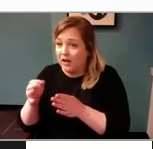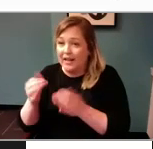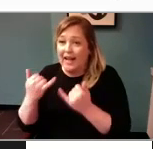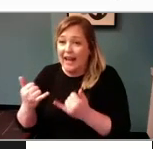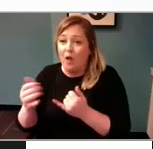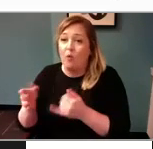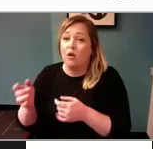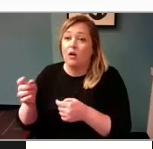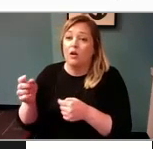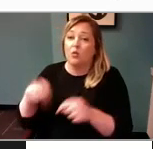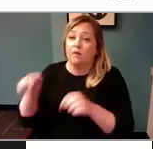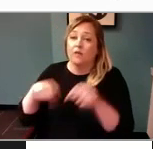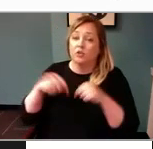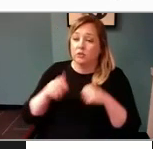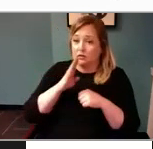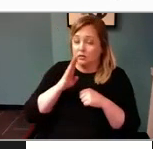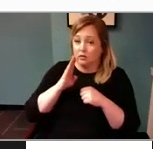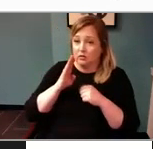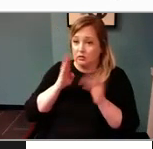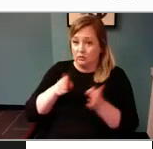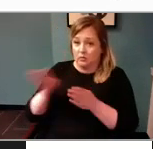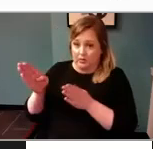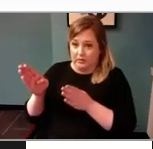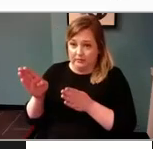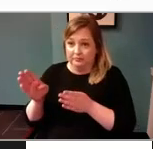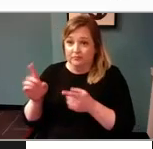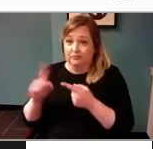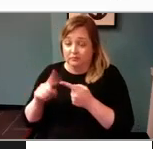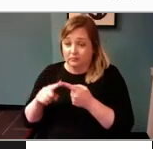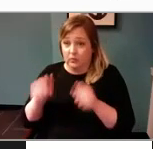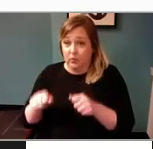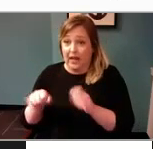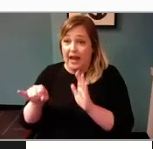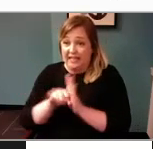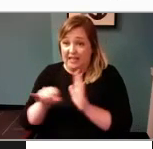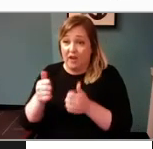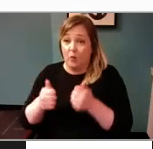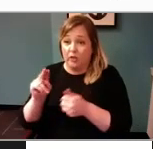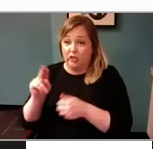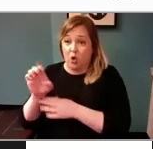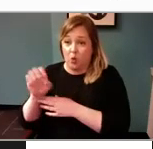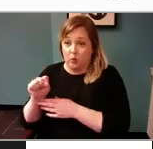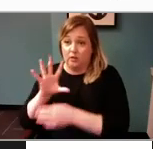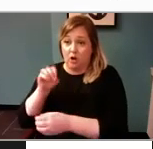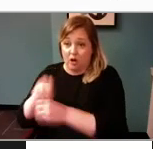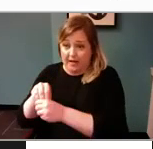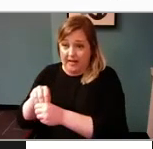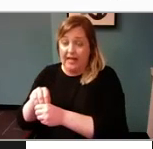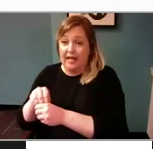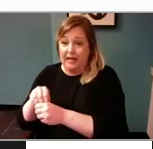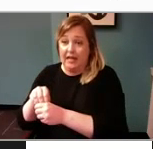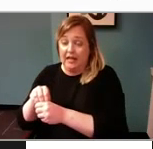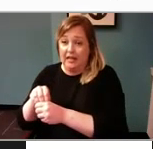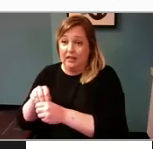is, it is easier to identify which nodes belong to a source. And the second is, even in a reversed graph, the strongly